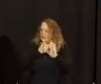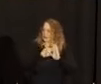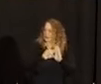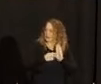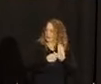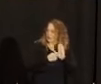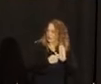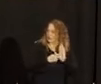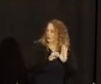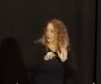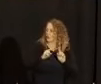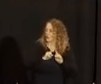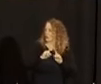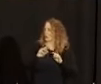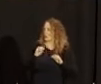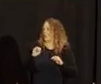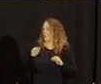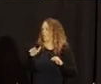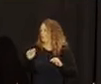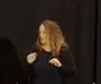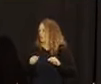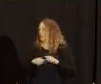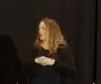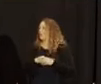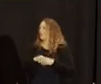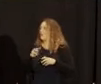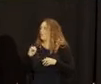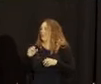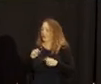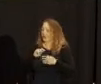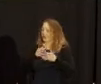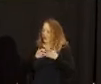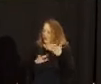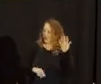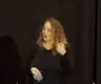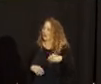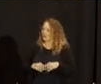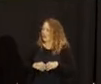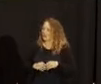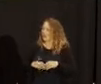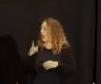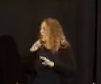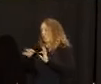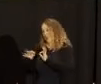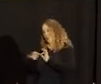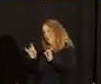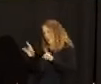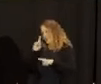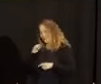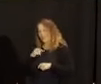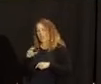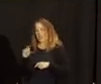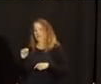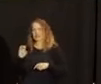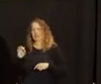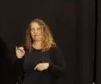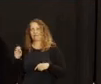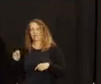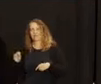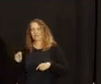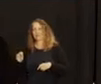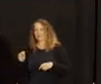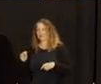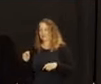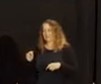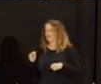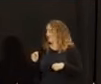to myalgic encephalomyelitis, and I know the captioners are going to hate me for that, so MECFS, or chronic fatigue